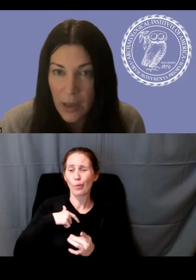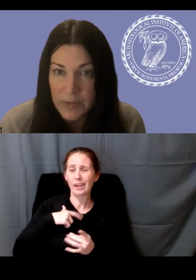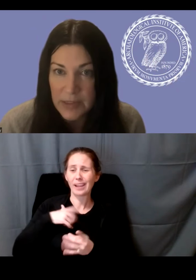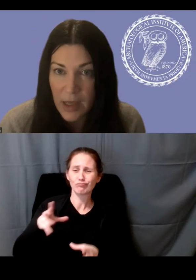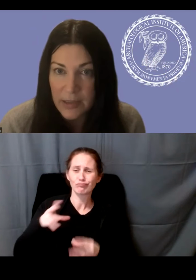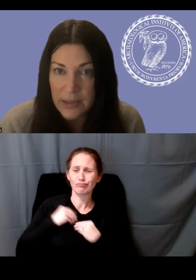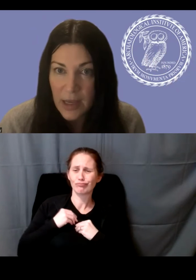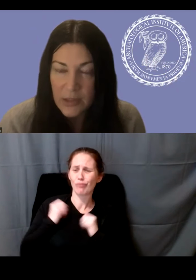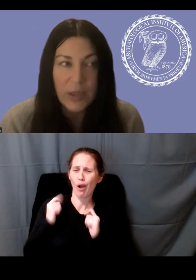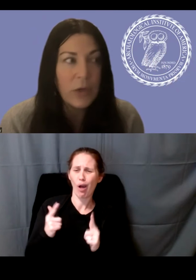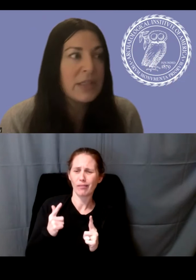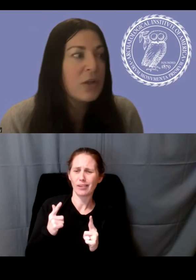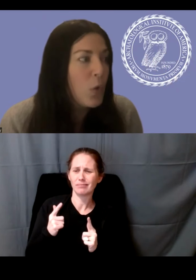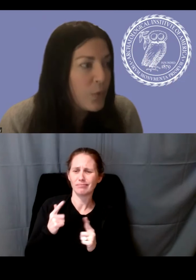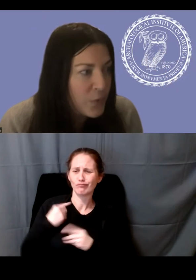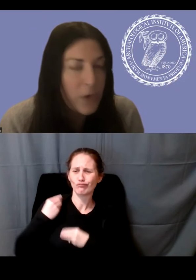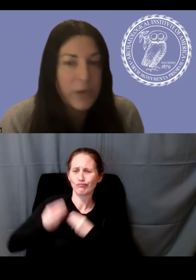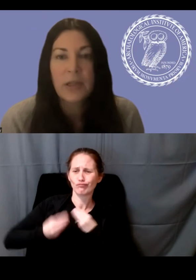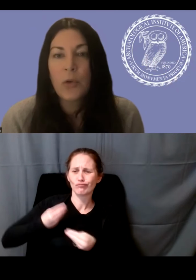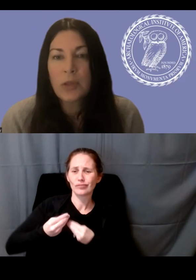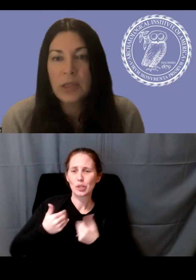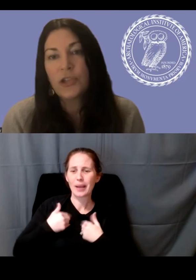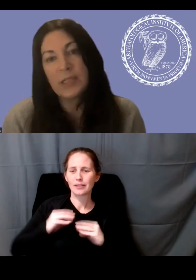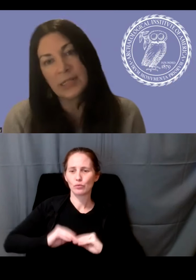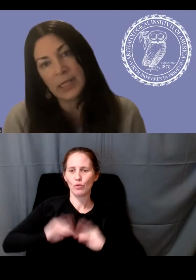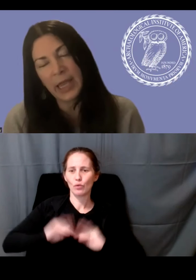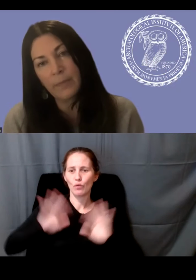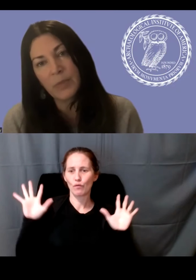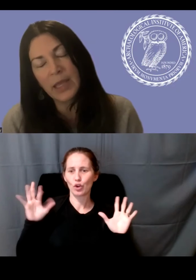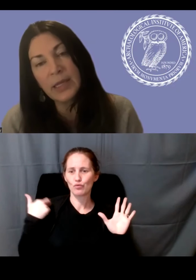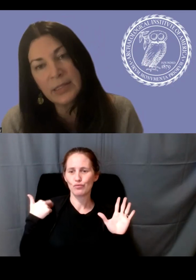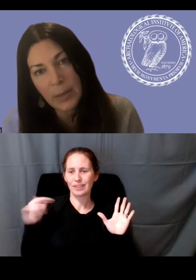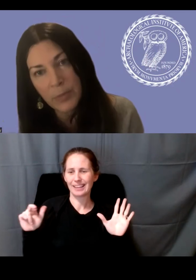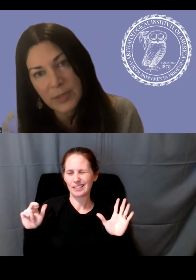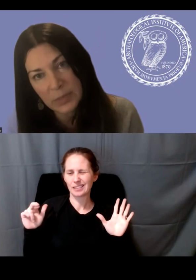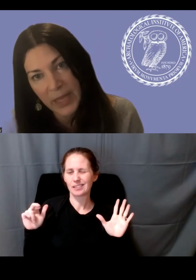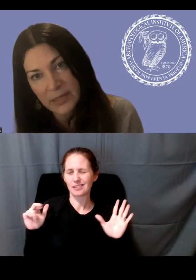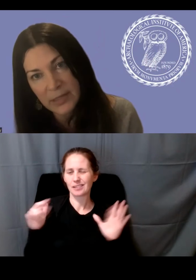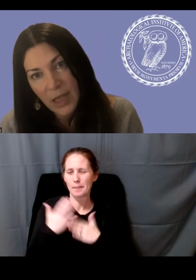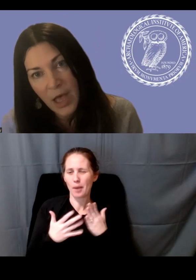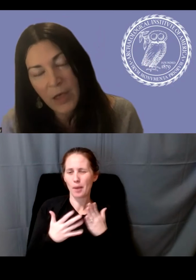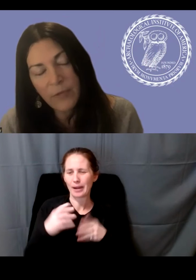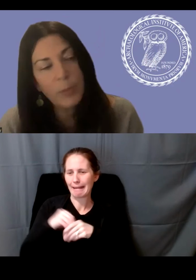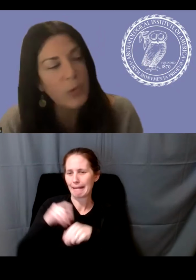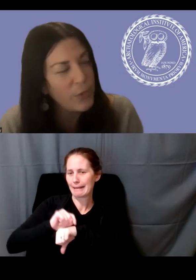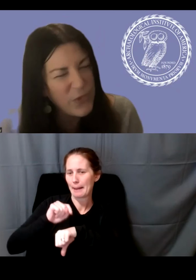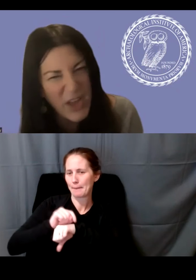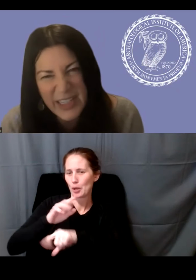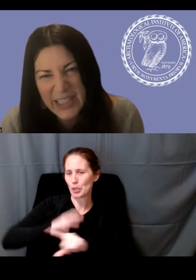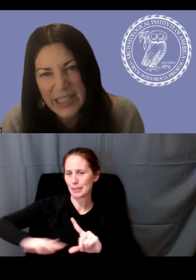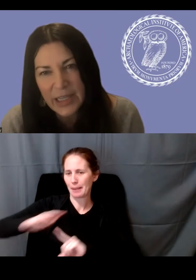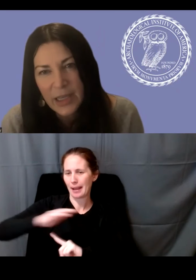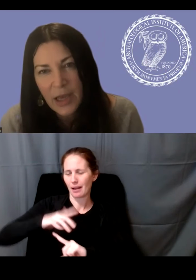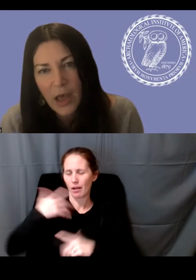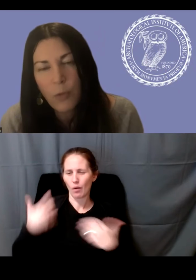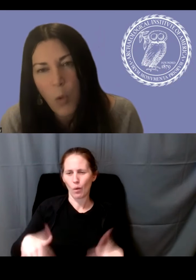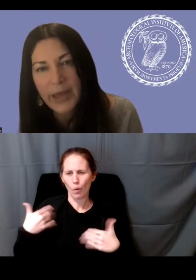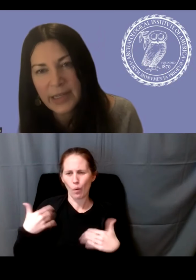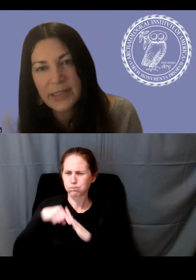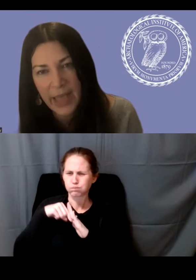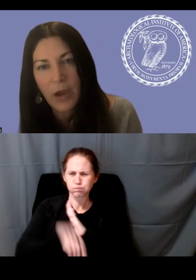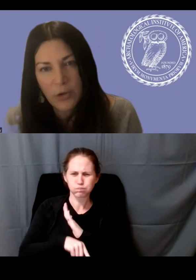of it comes to us. So there is an overt religious claim in a temple space of the profundity